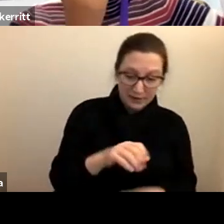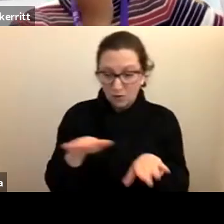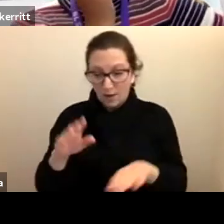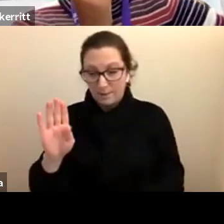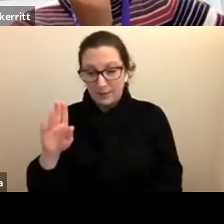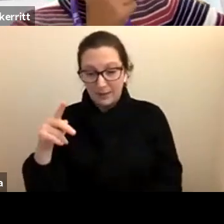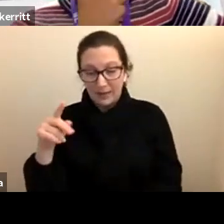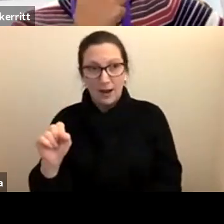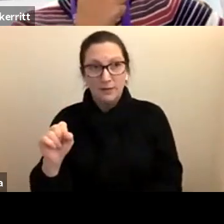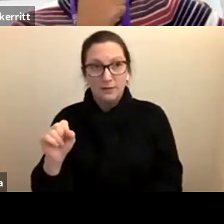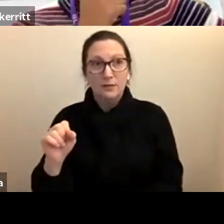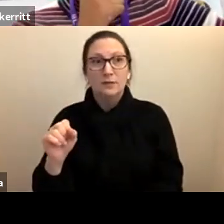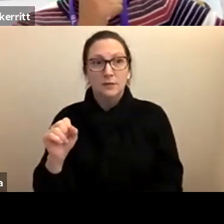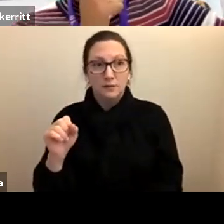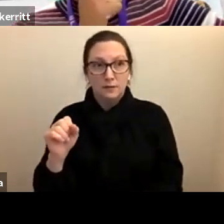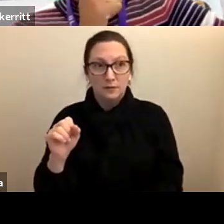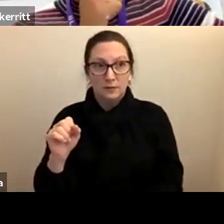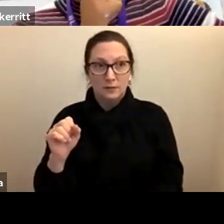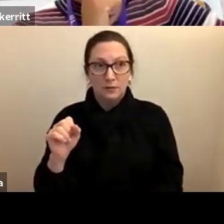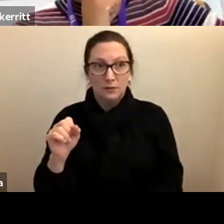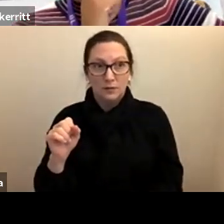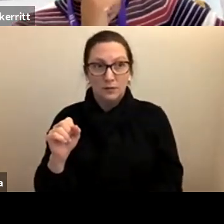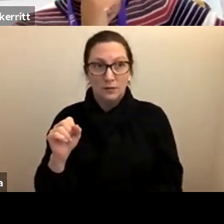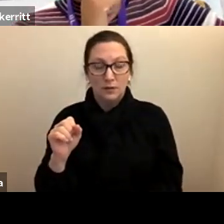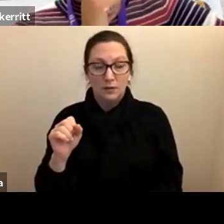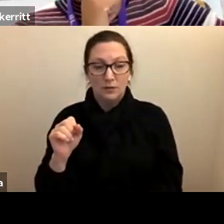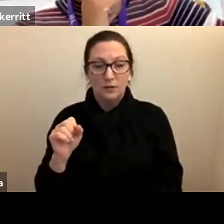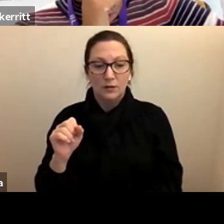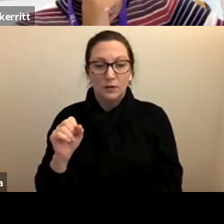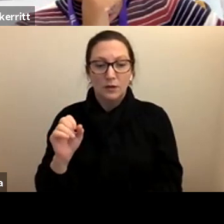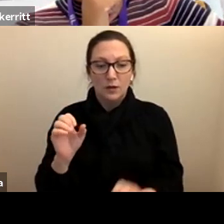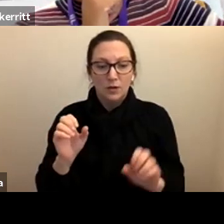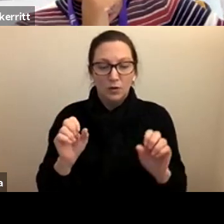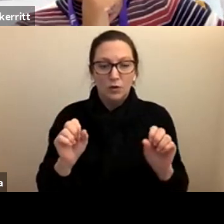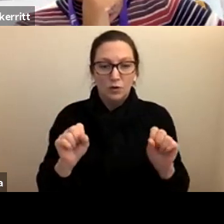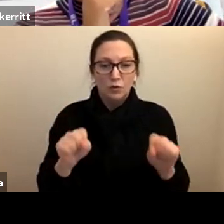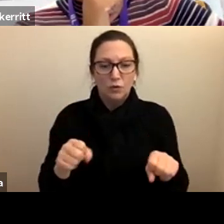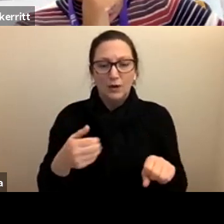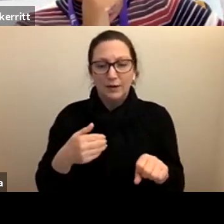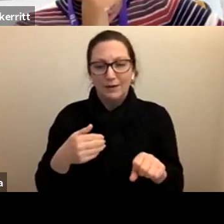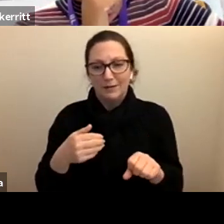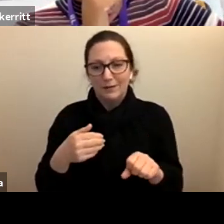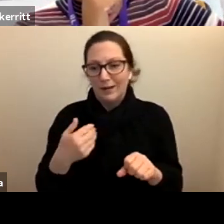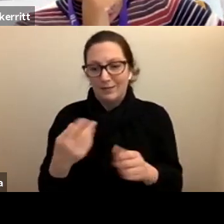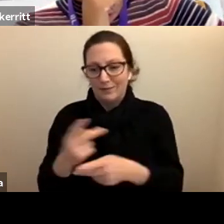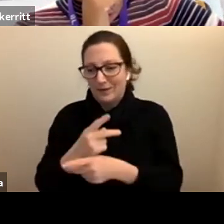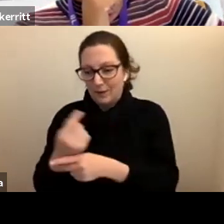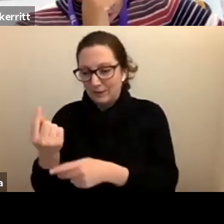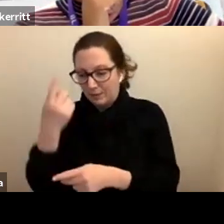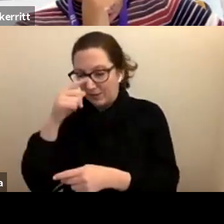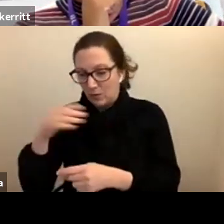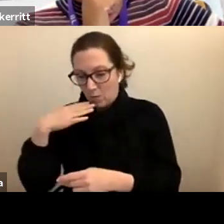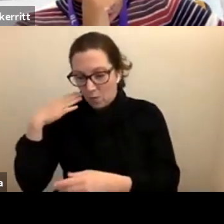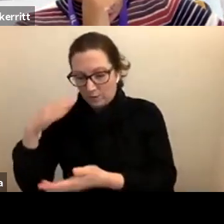then figure out a way to create an analogous homeschool method, but maybe the top 10% of